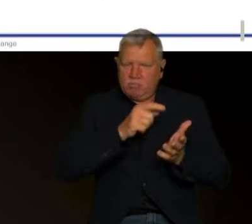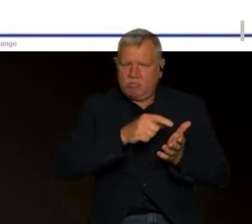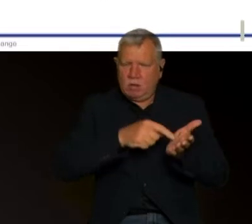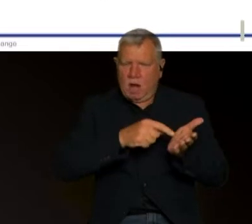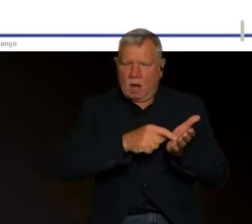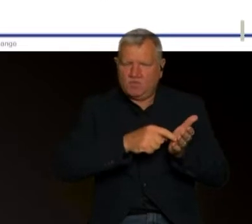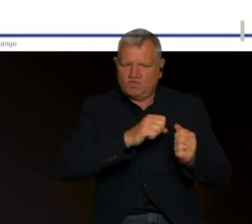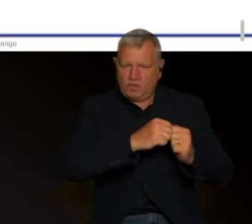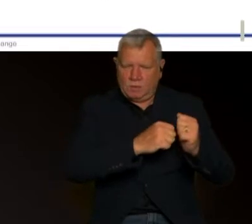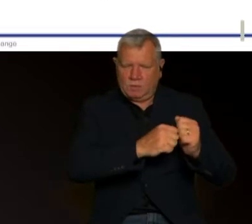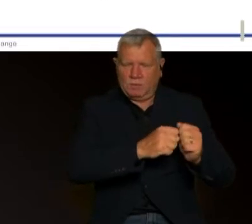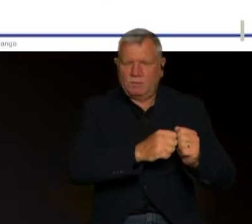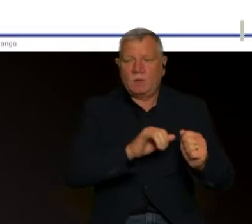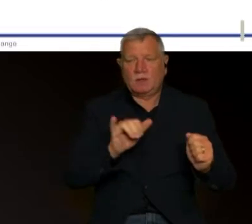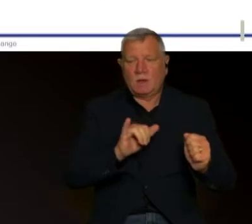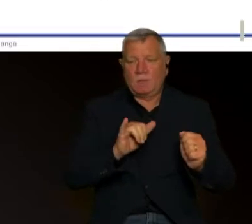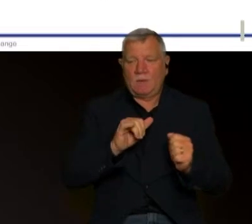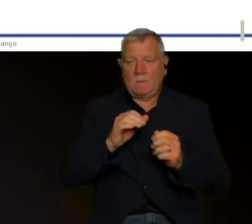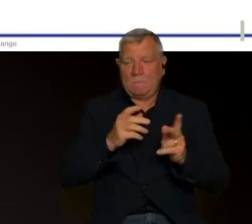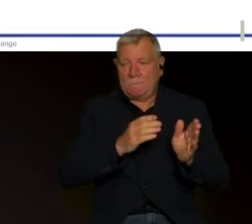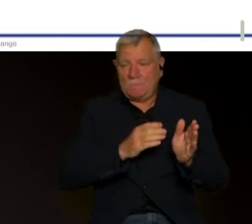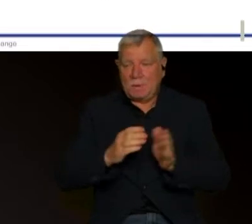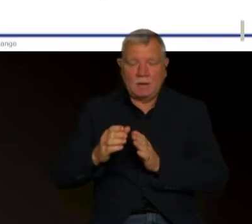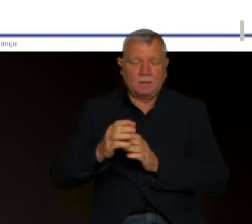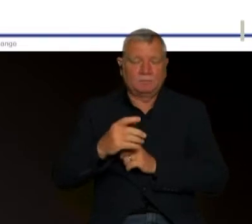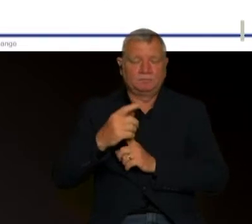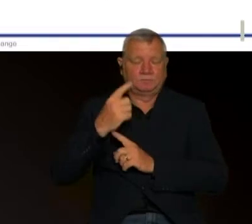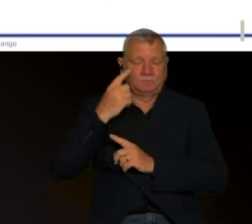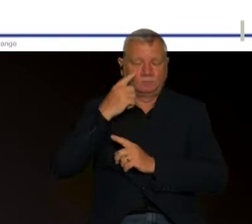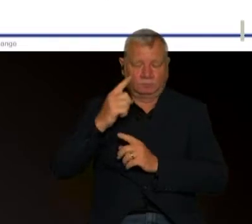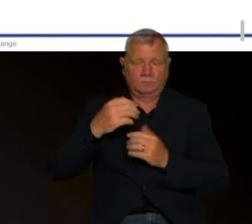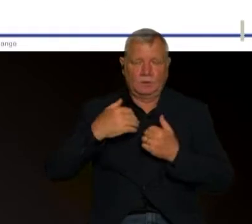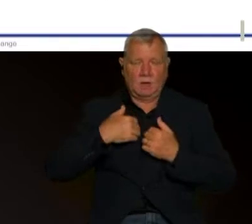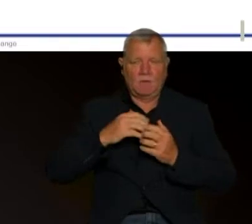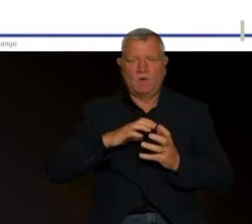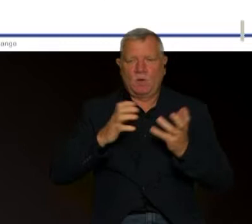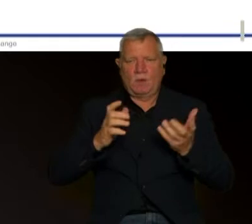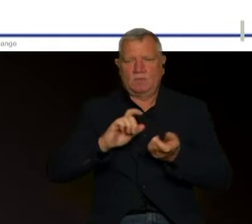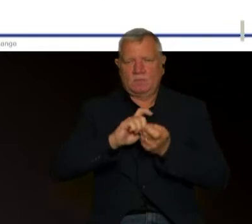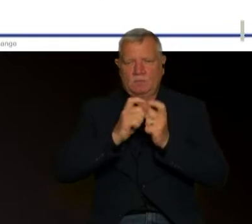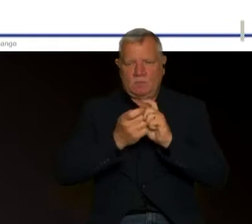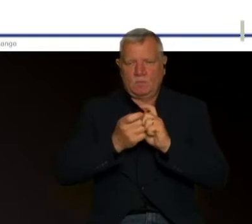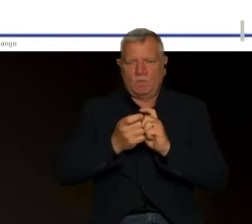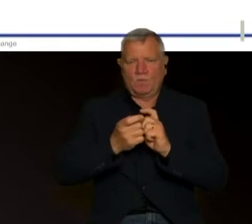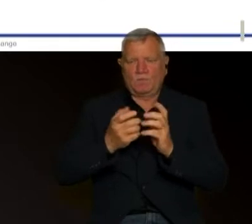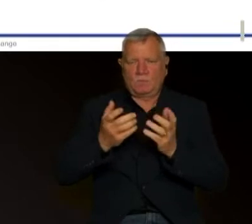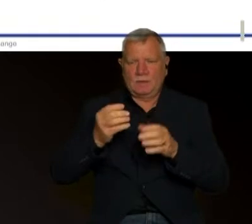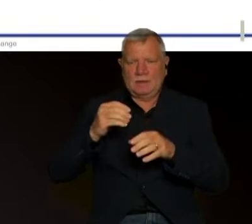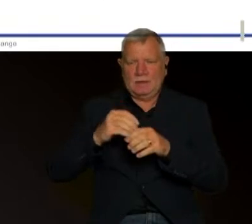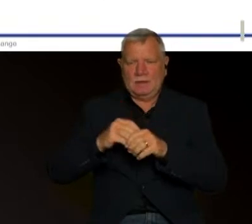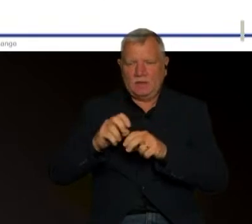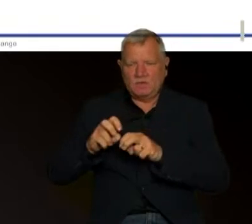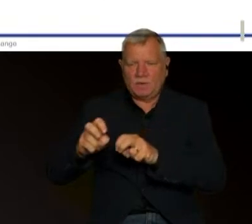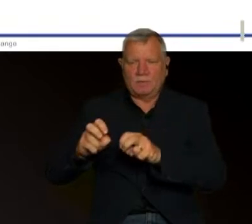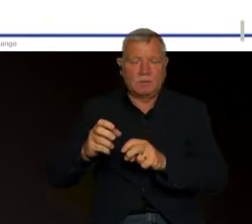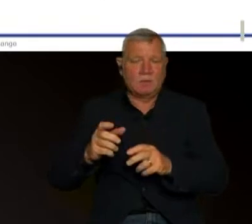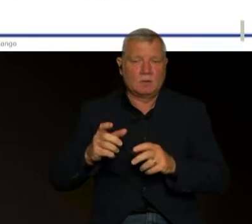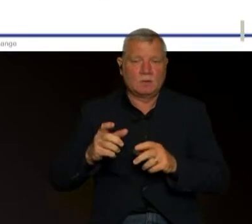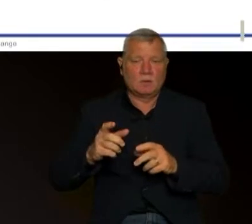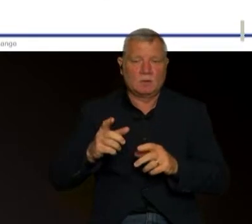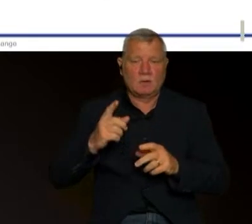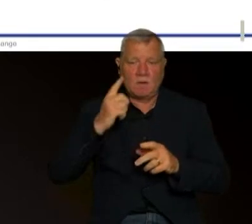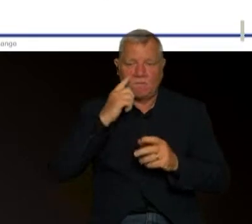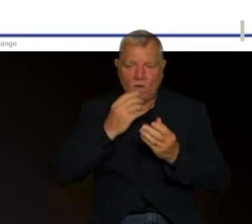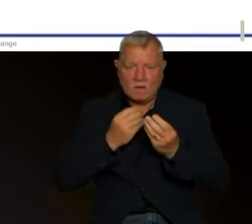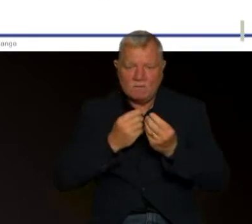the proposed fiscal plan further reaffirms the need for a comprehensive reform of the island's transportation sector, designed to improve the